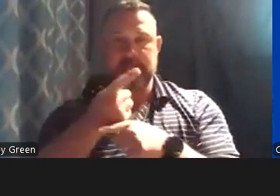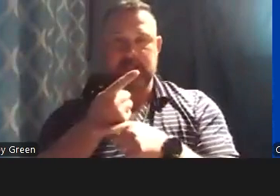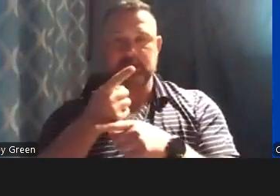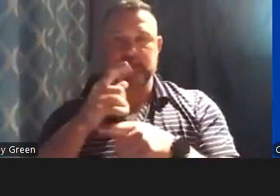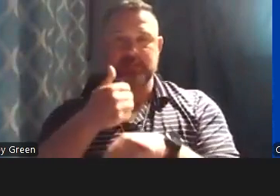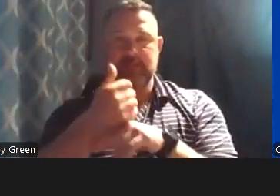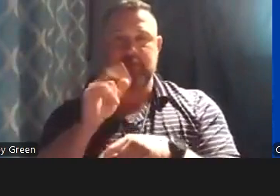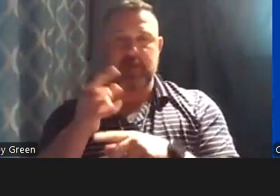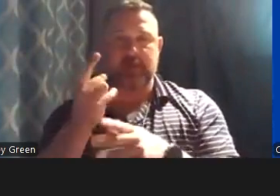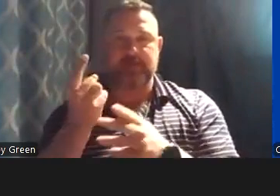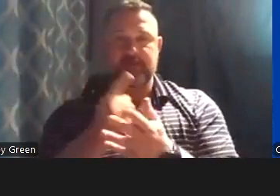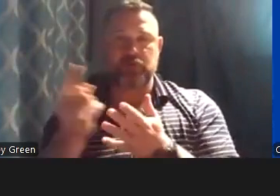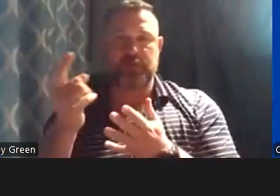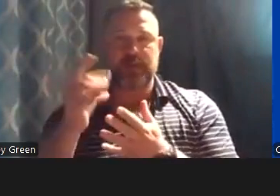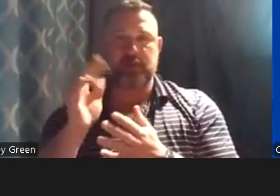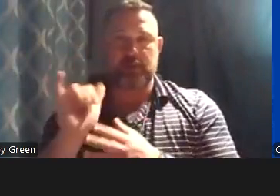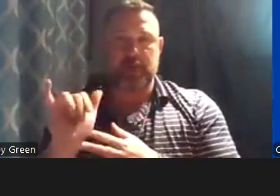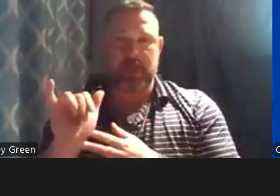May. So I think that's going to be